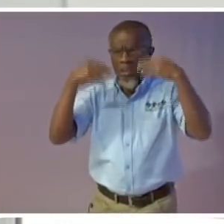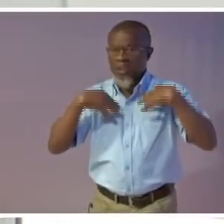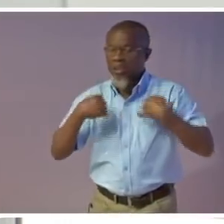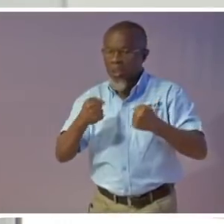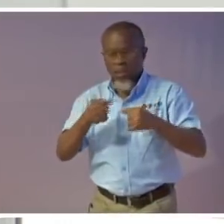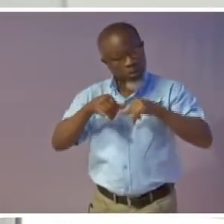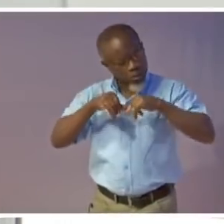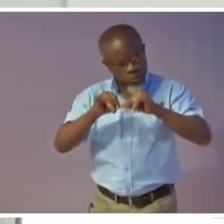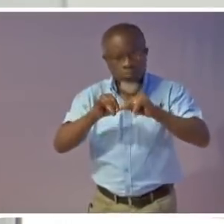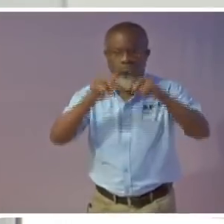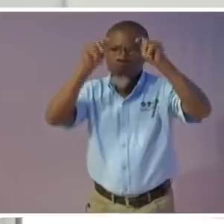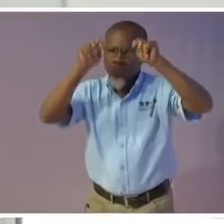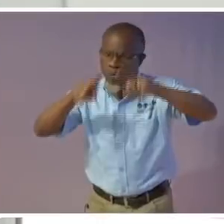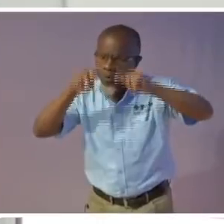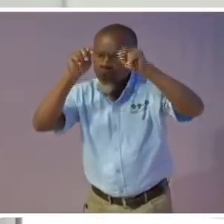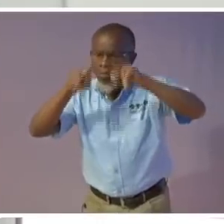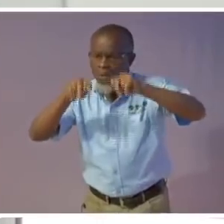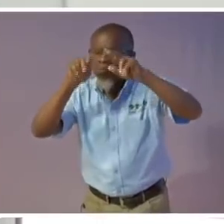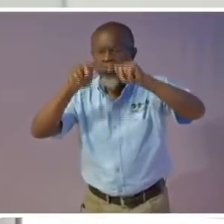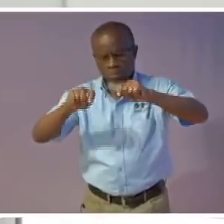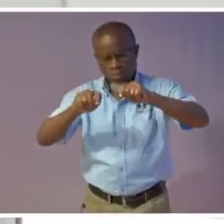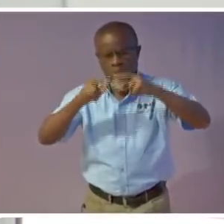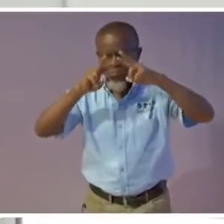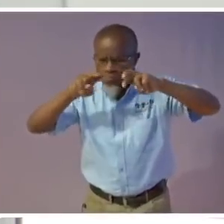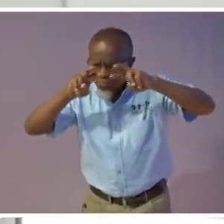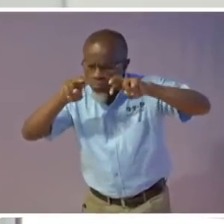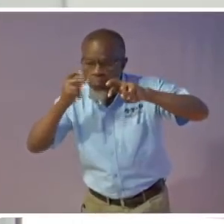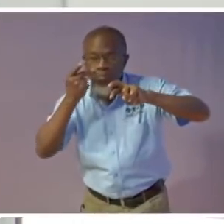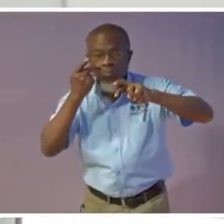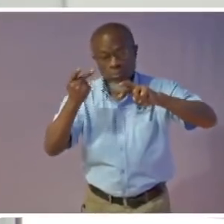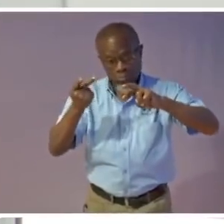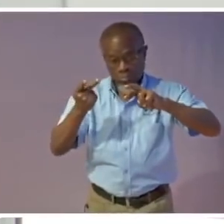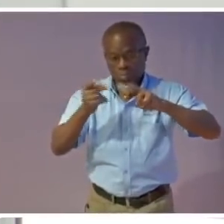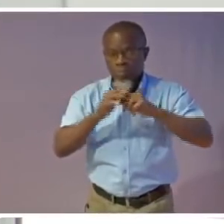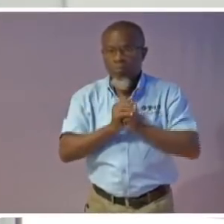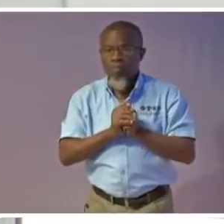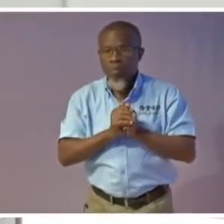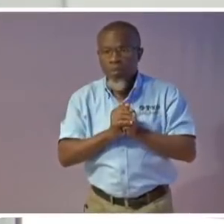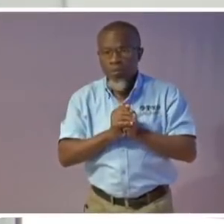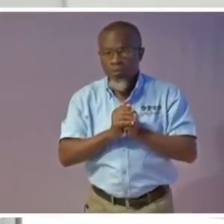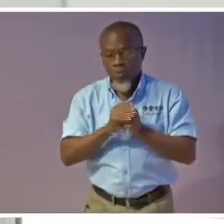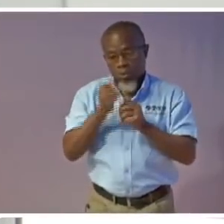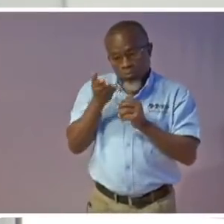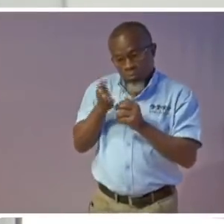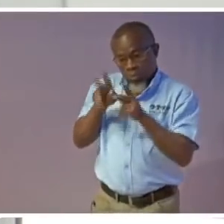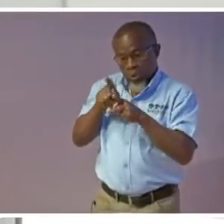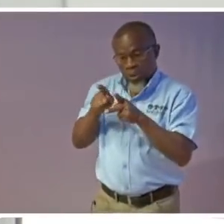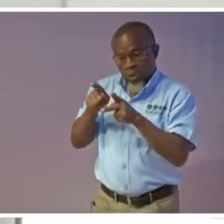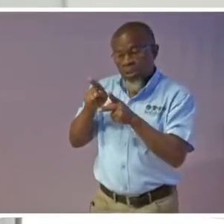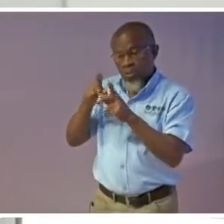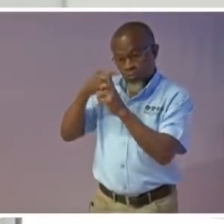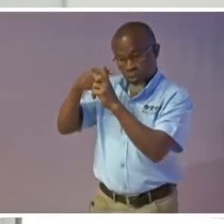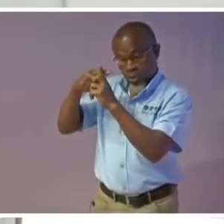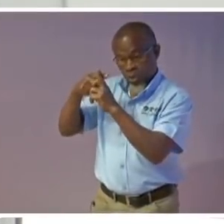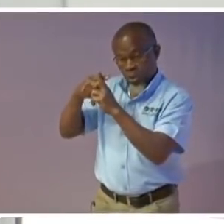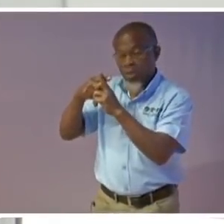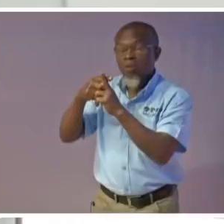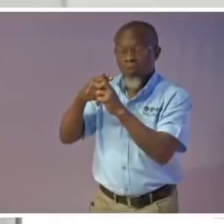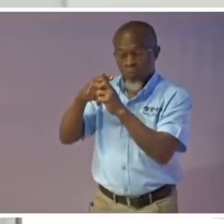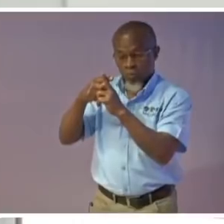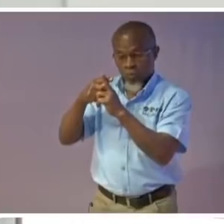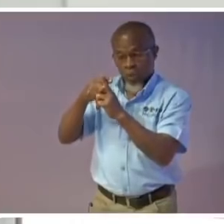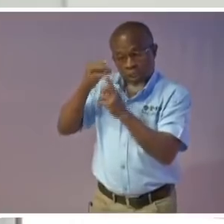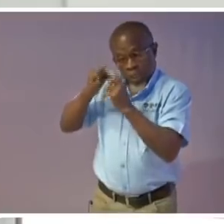testing and to monitor the situation with respect to the confirmed cases of the variant. And in the event of